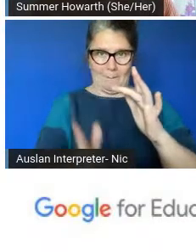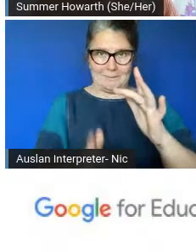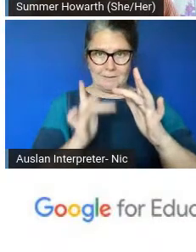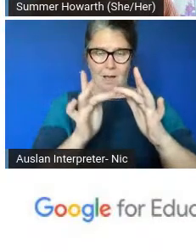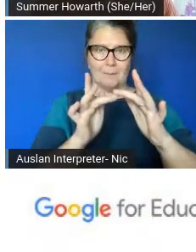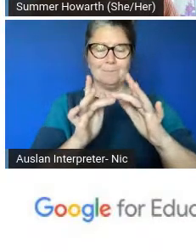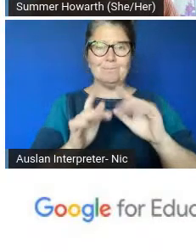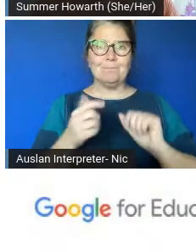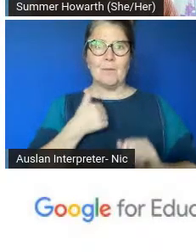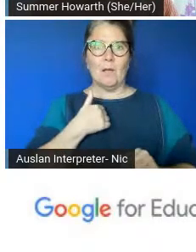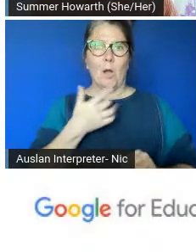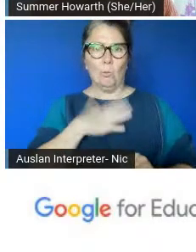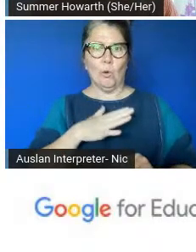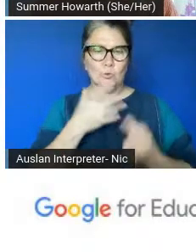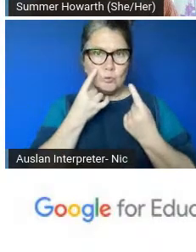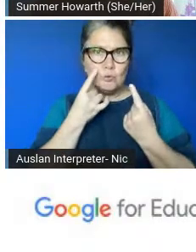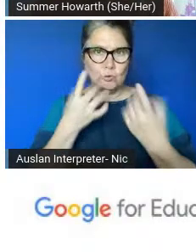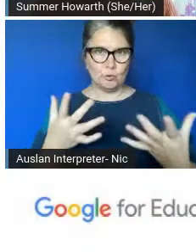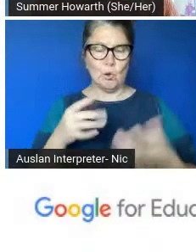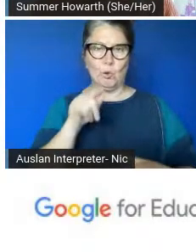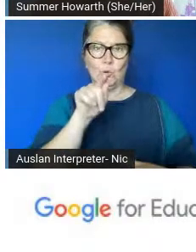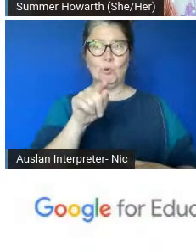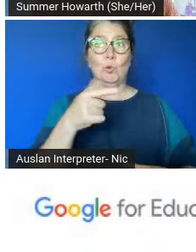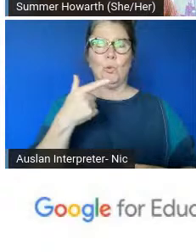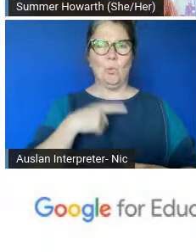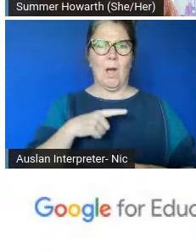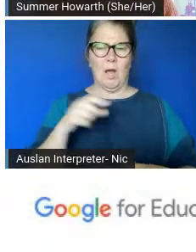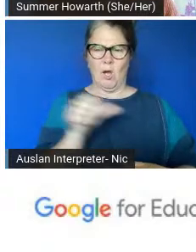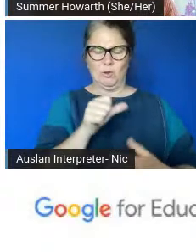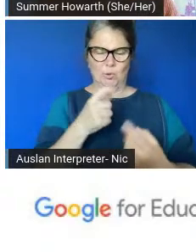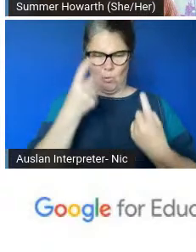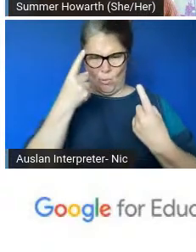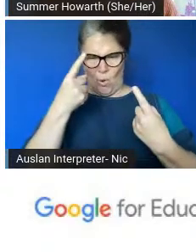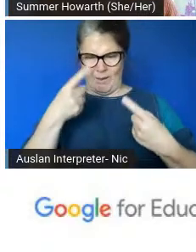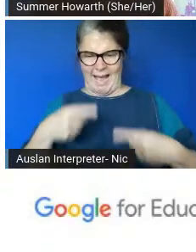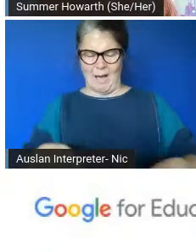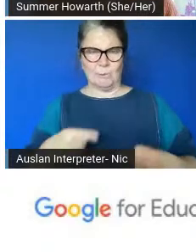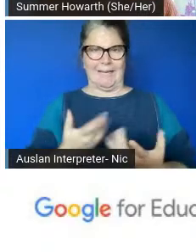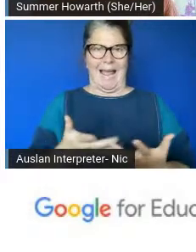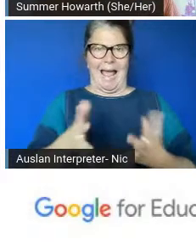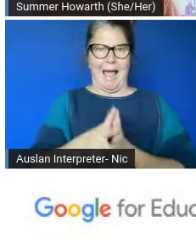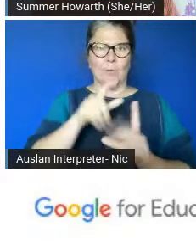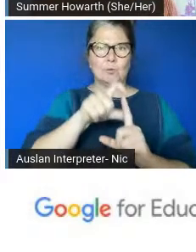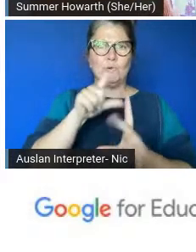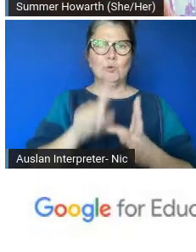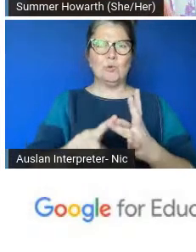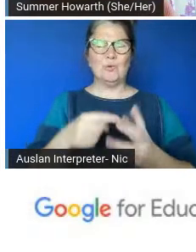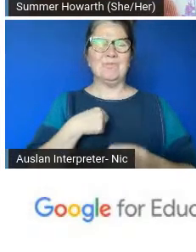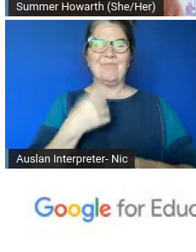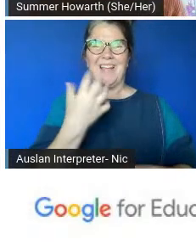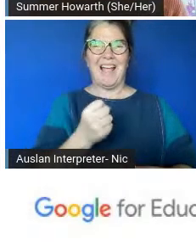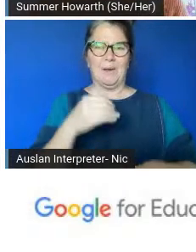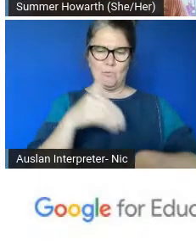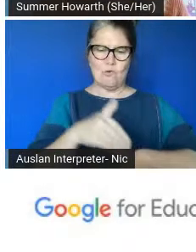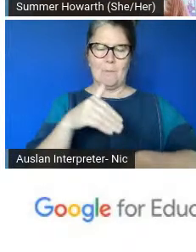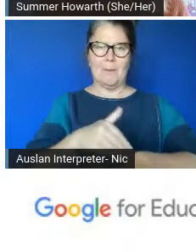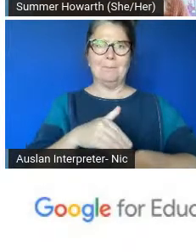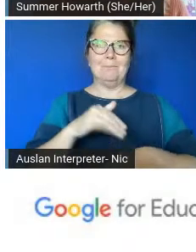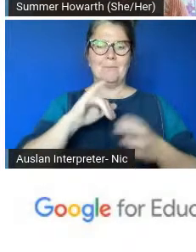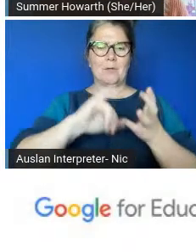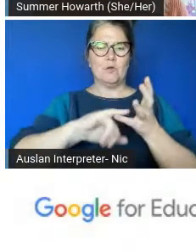I show you this. And I meant to figure out how to do this better, but I really struggled with StreamYard in doing this. There is an